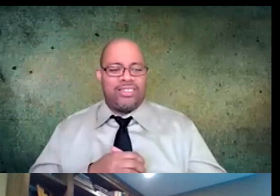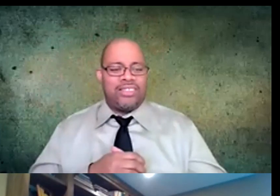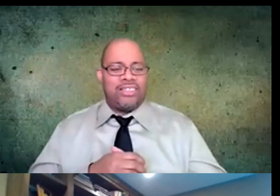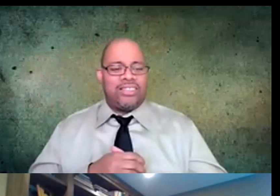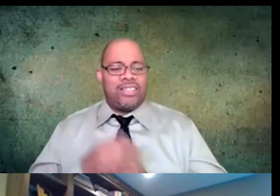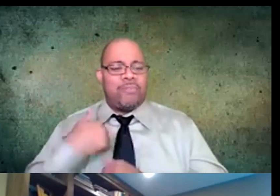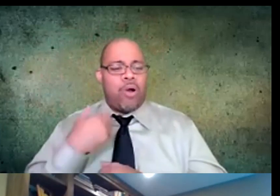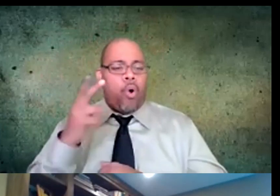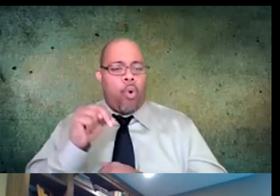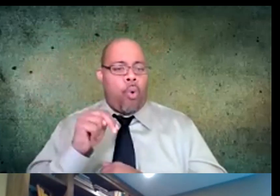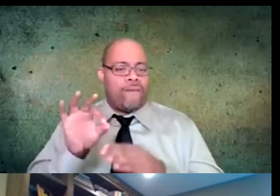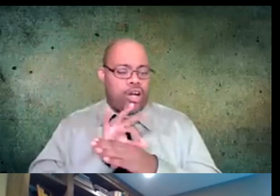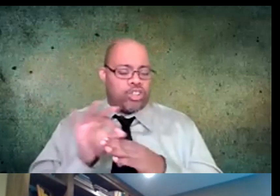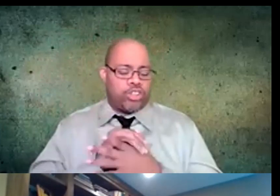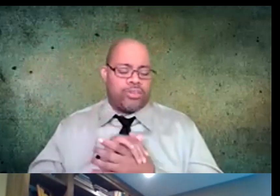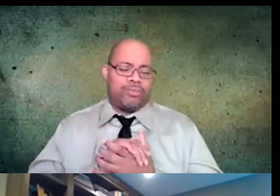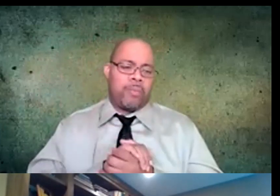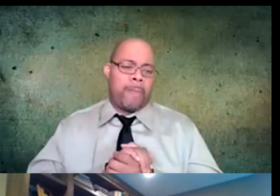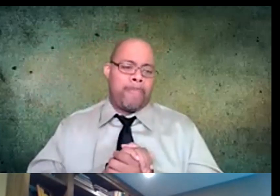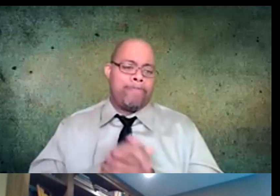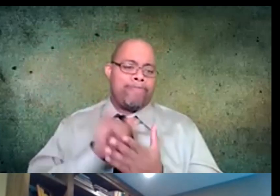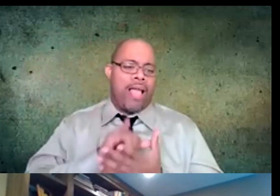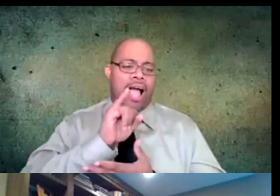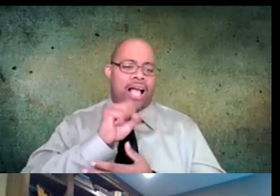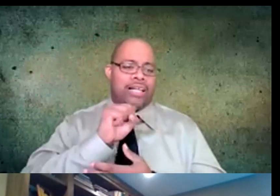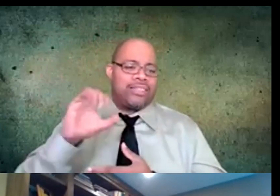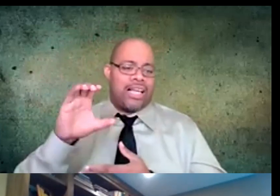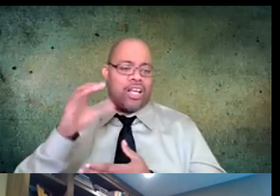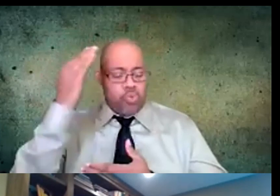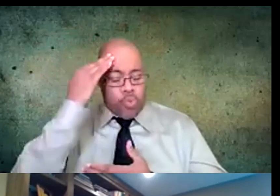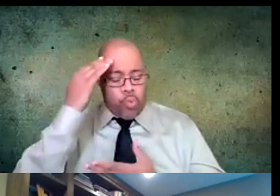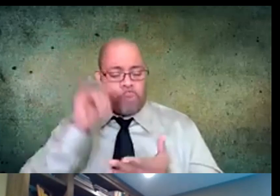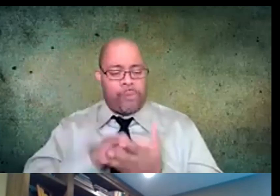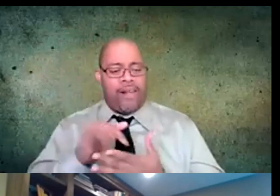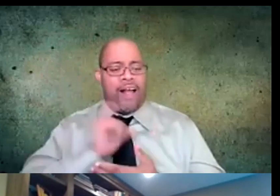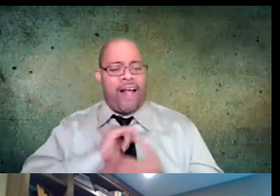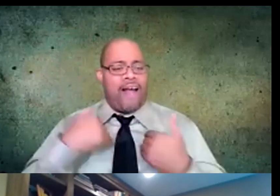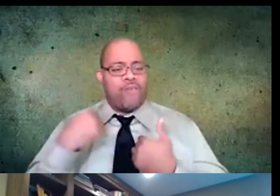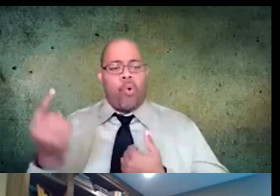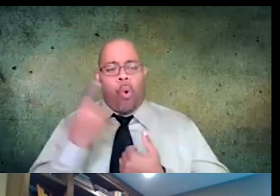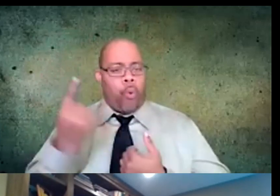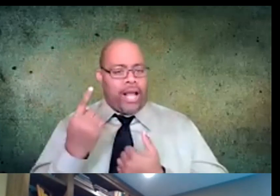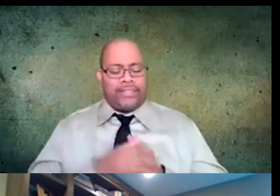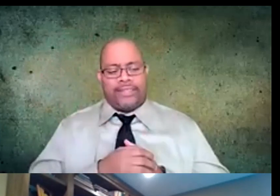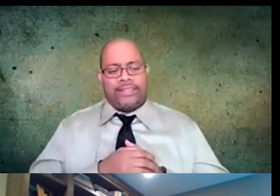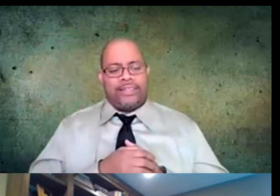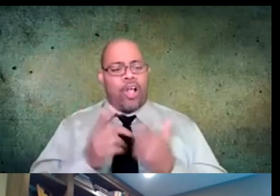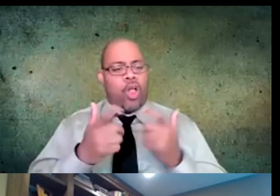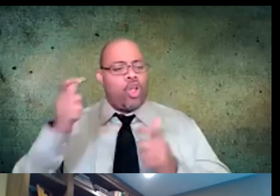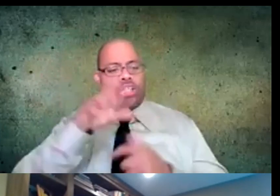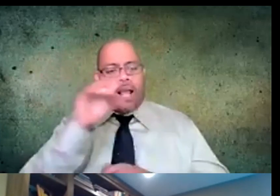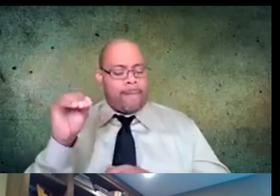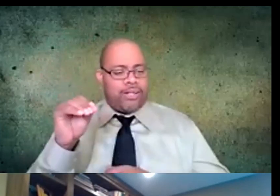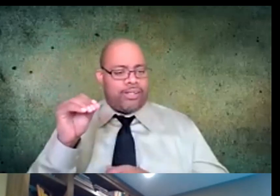own function that Isaac knows, that I had always been at a large